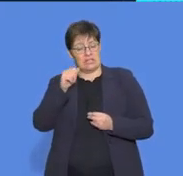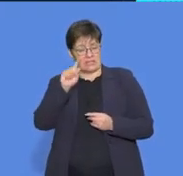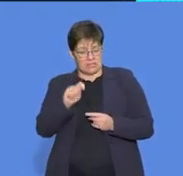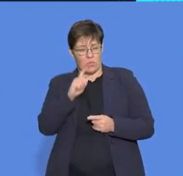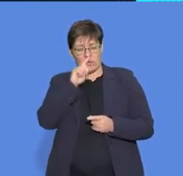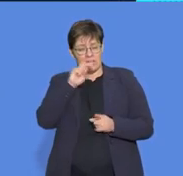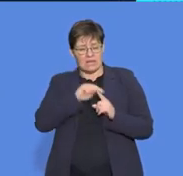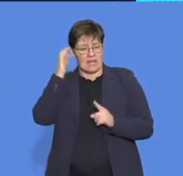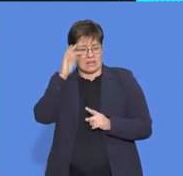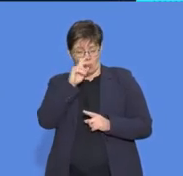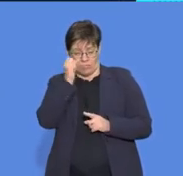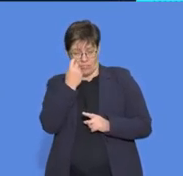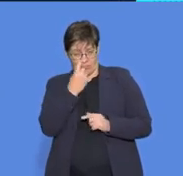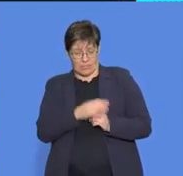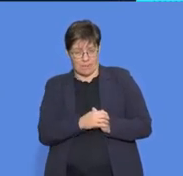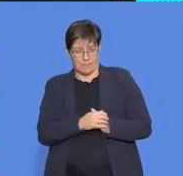our tangent theorems.